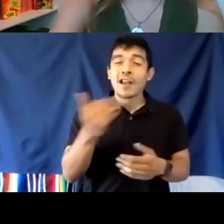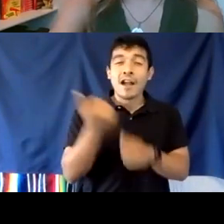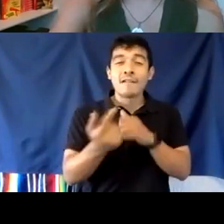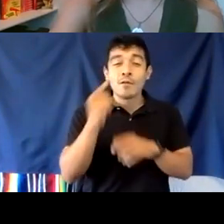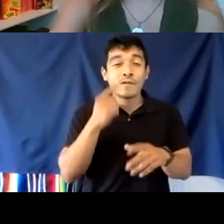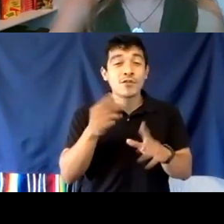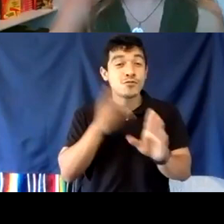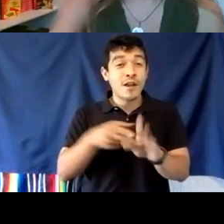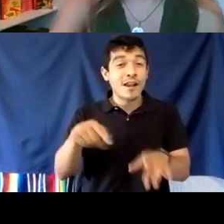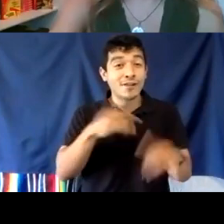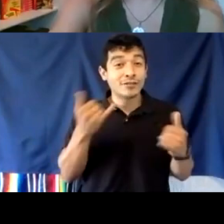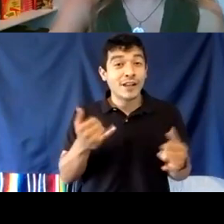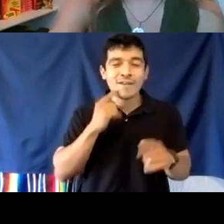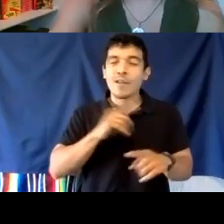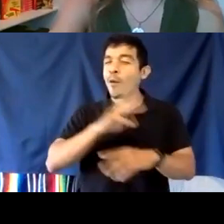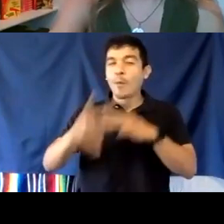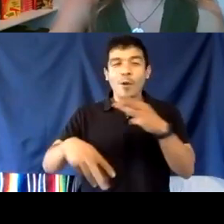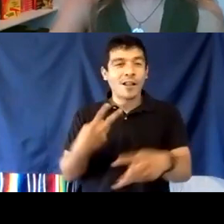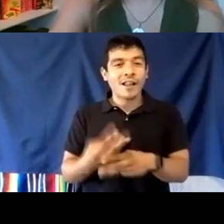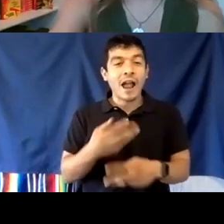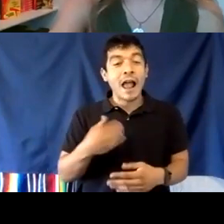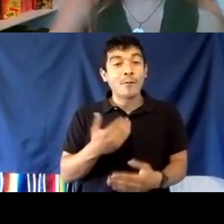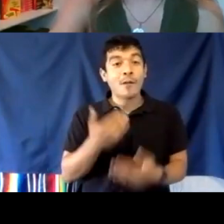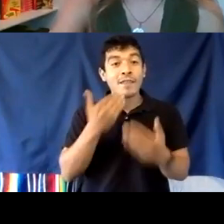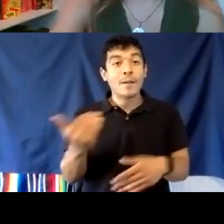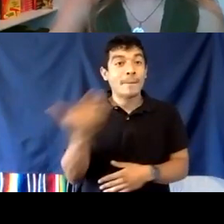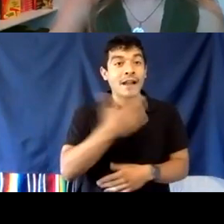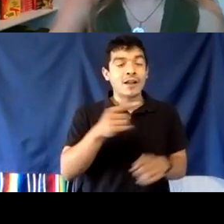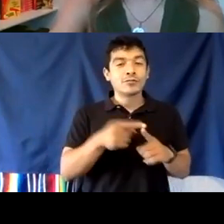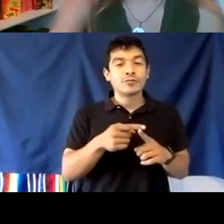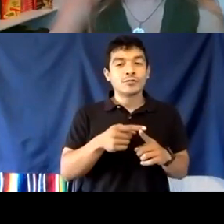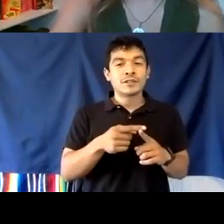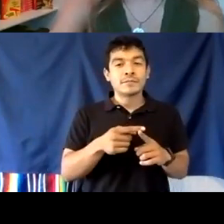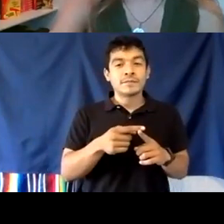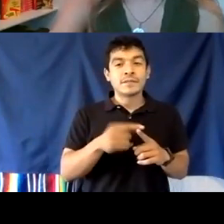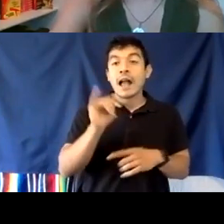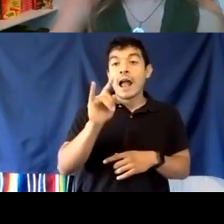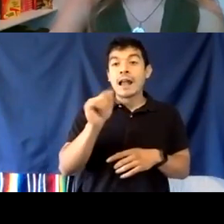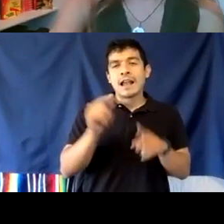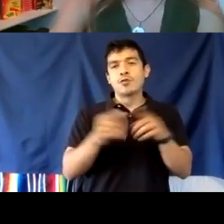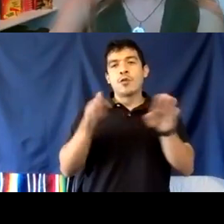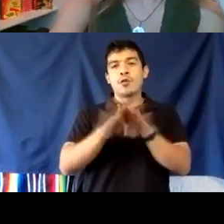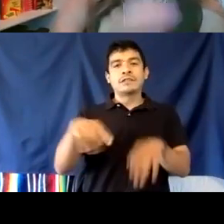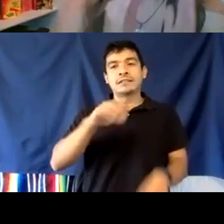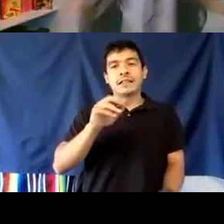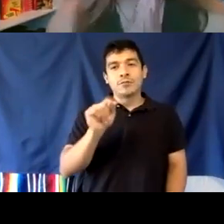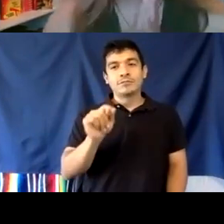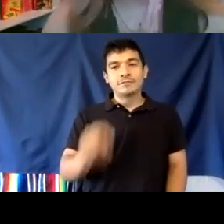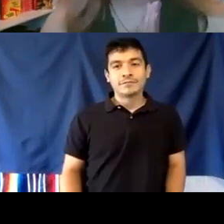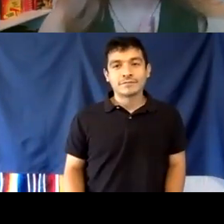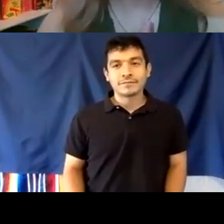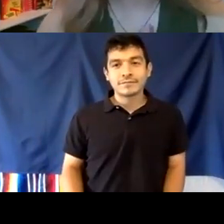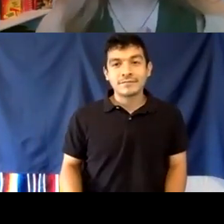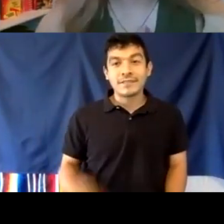for joining us from lots of different parts of the world. And I want to kick it back to Maggie Bowman with the IDEA to close this out. Thank you,